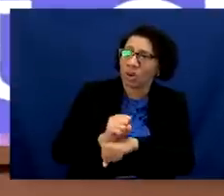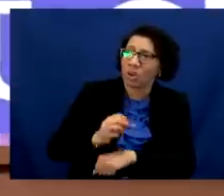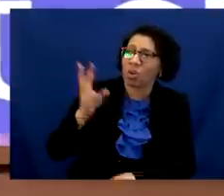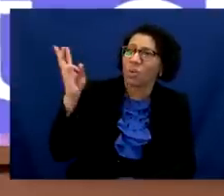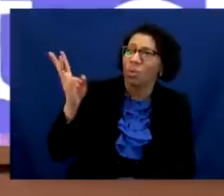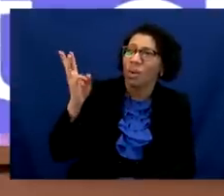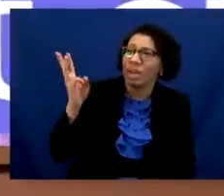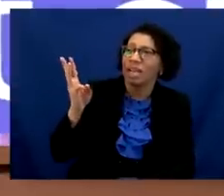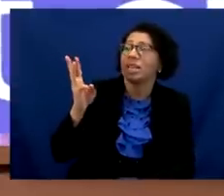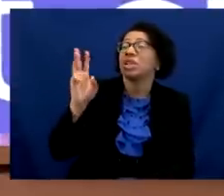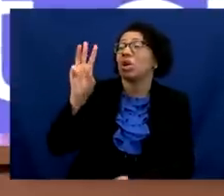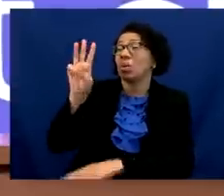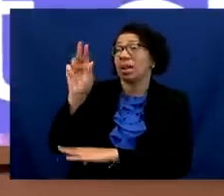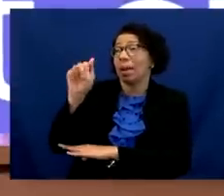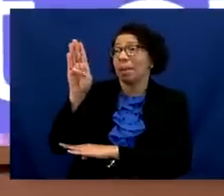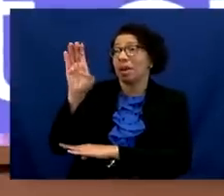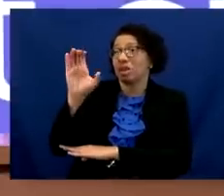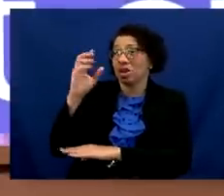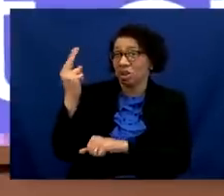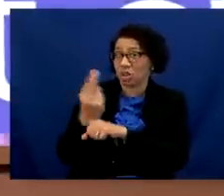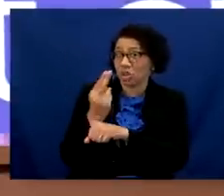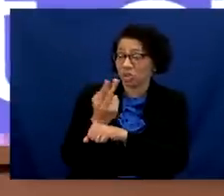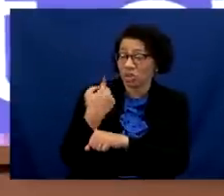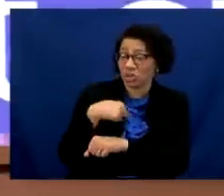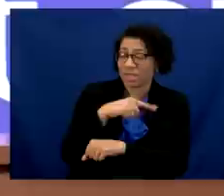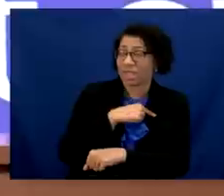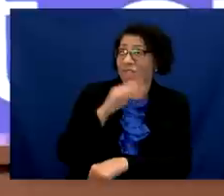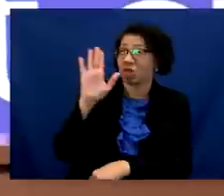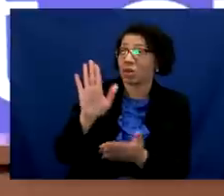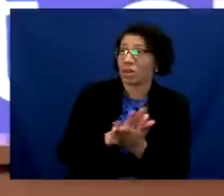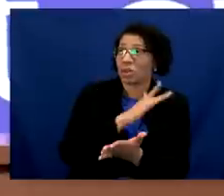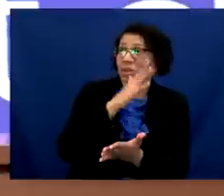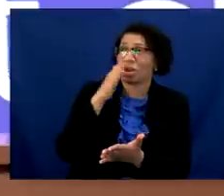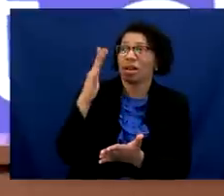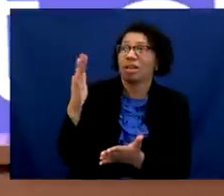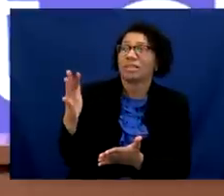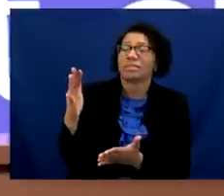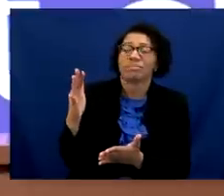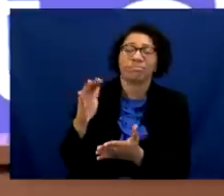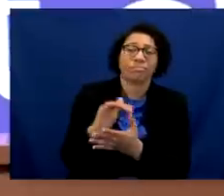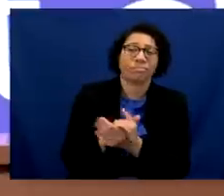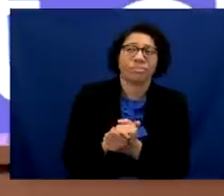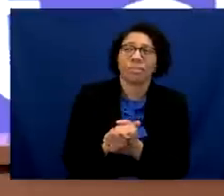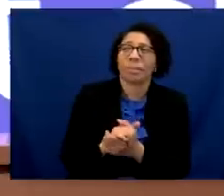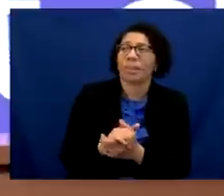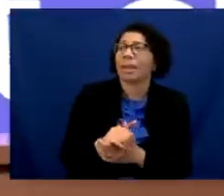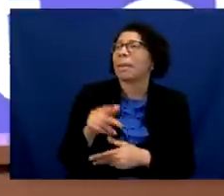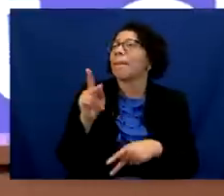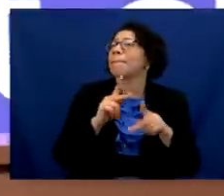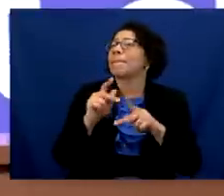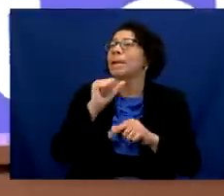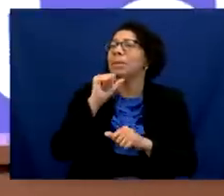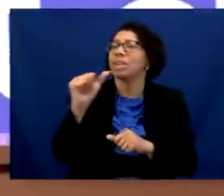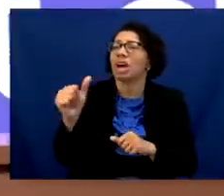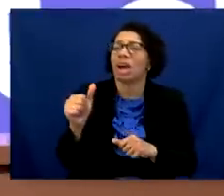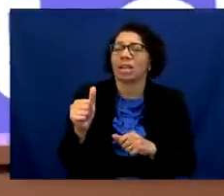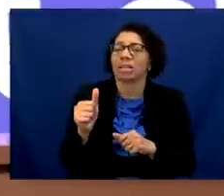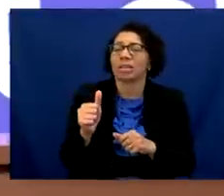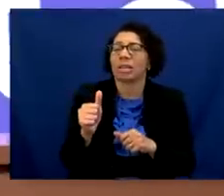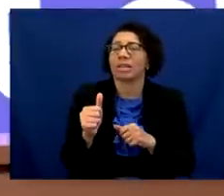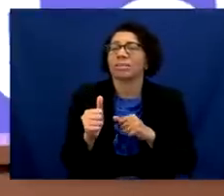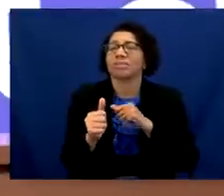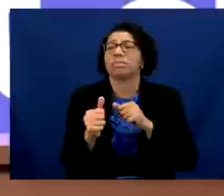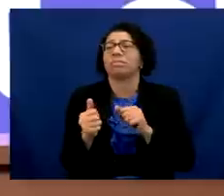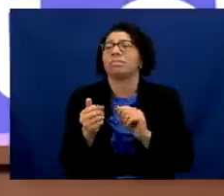Church. Use us for your glory. Bless every gift and every giver. Let no one lack as a consequence of what they give today. But may your children always